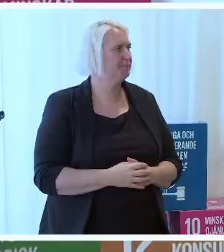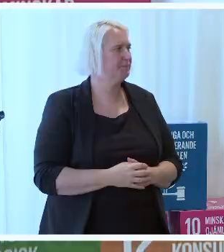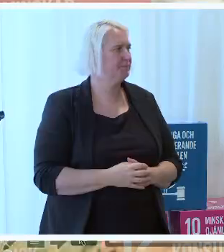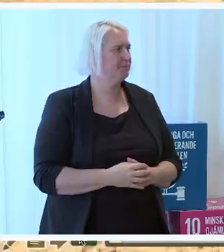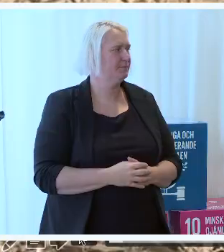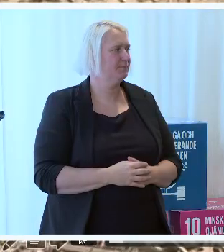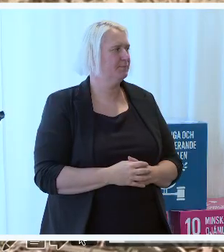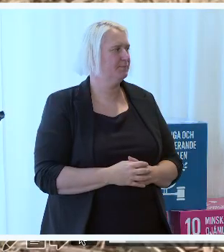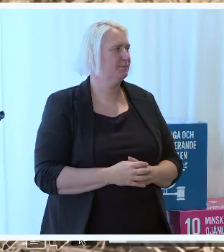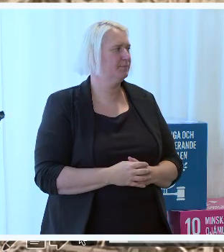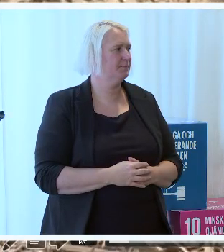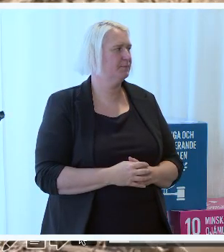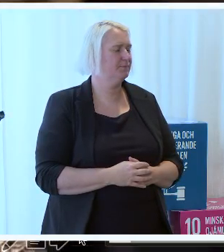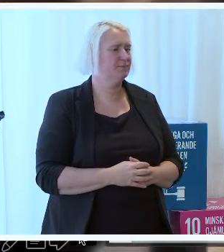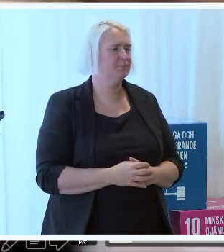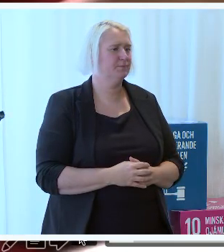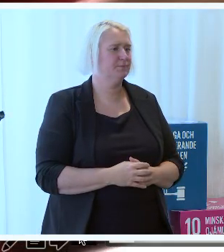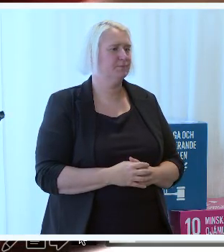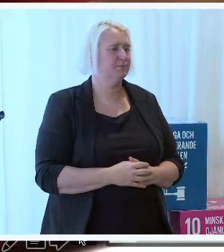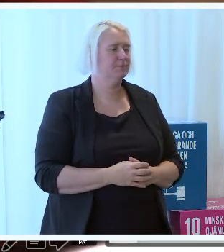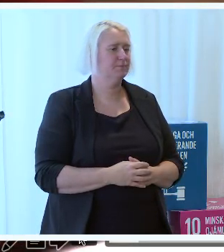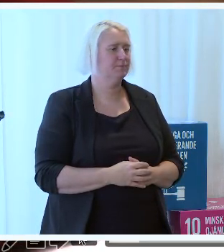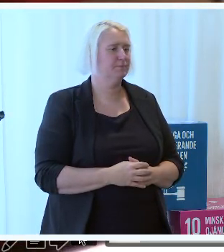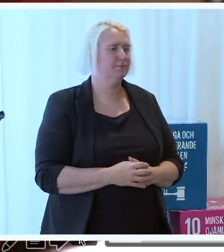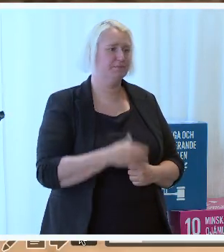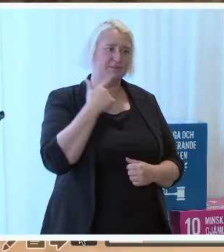Because of you, Islamic Relief is making a difference in the world.